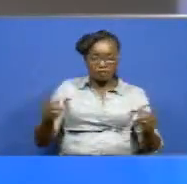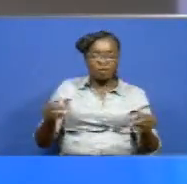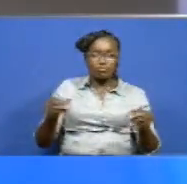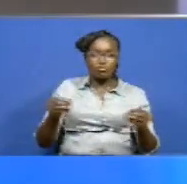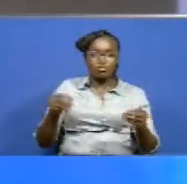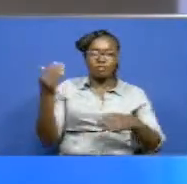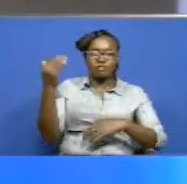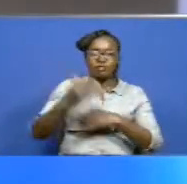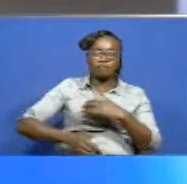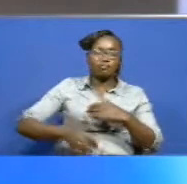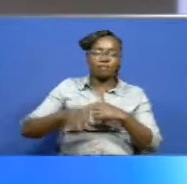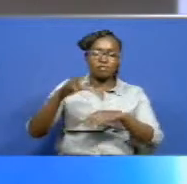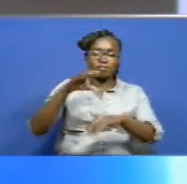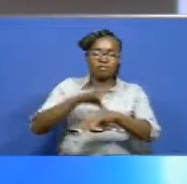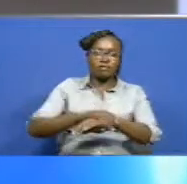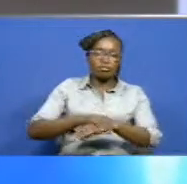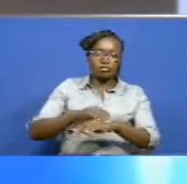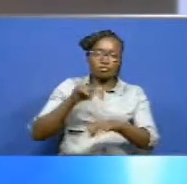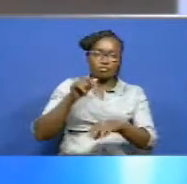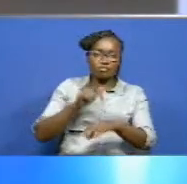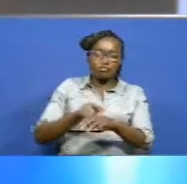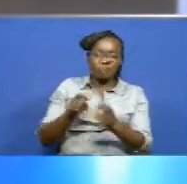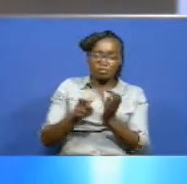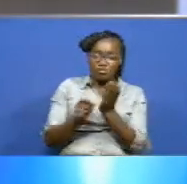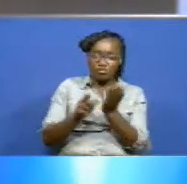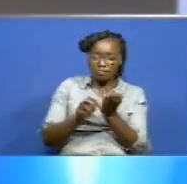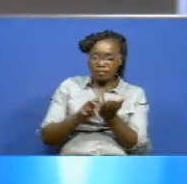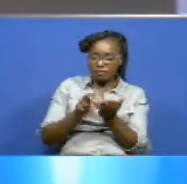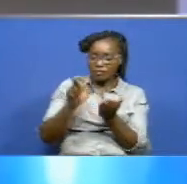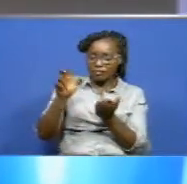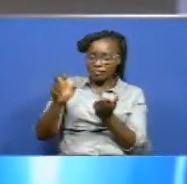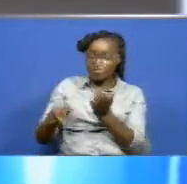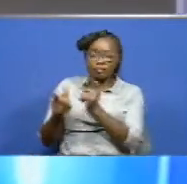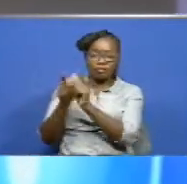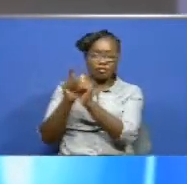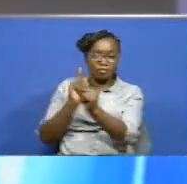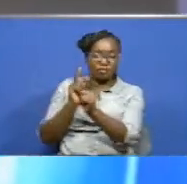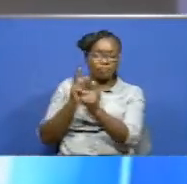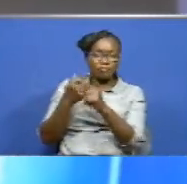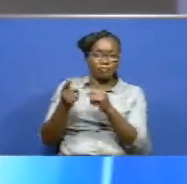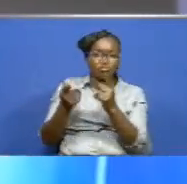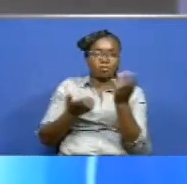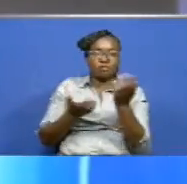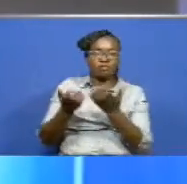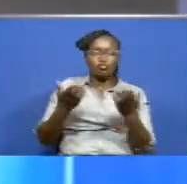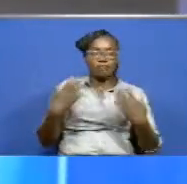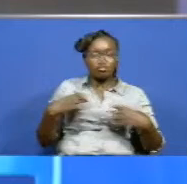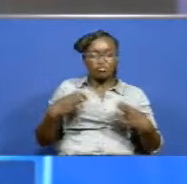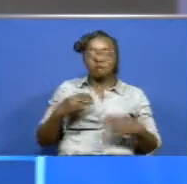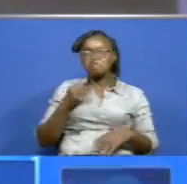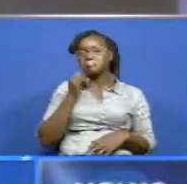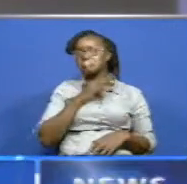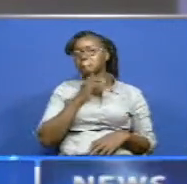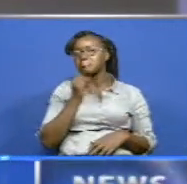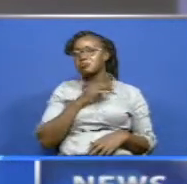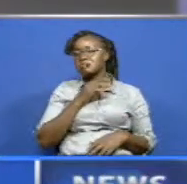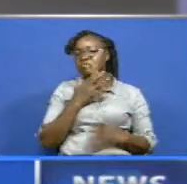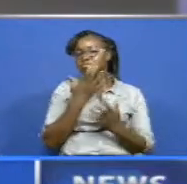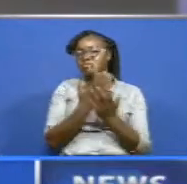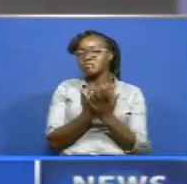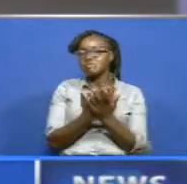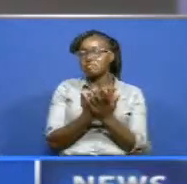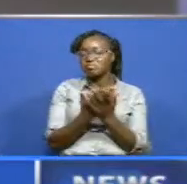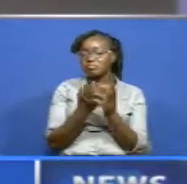were impounded while offloading the maize. However, traders in the area claimed the arrests